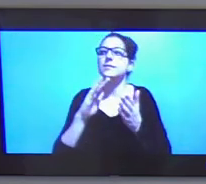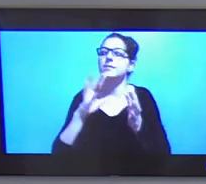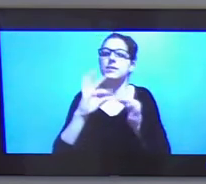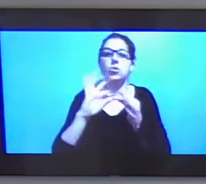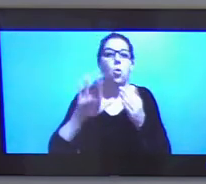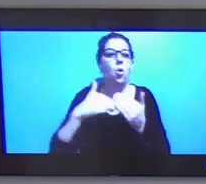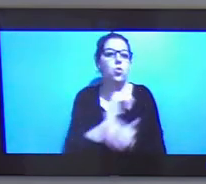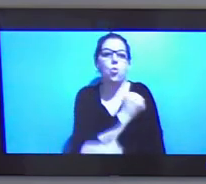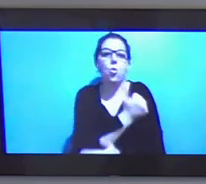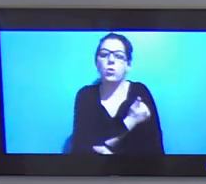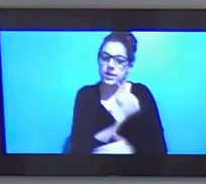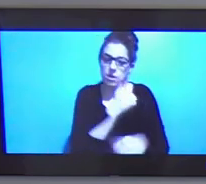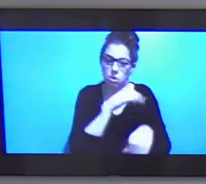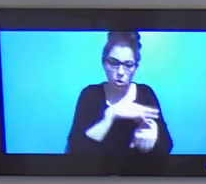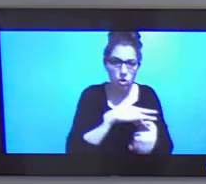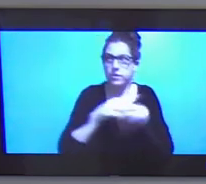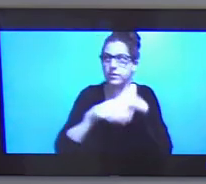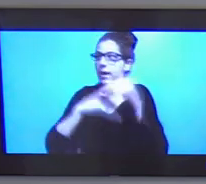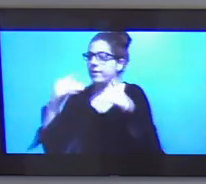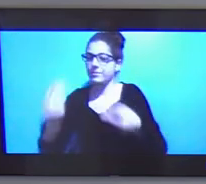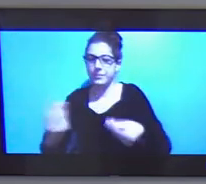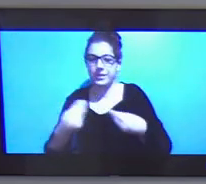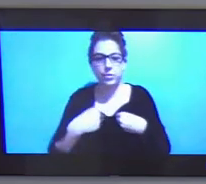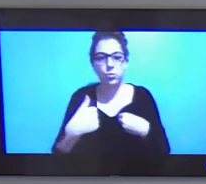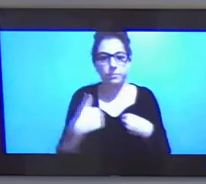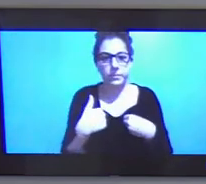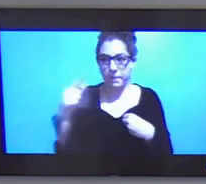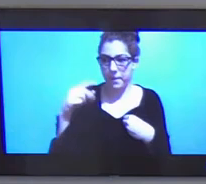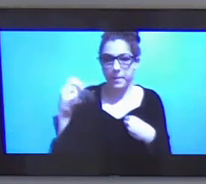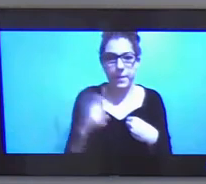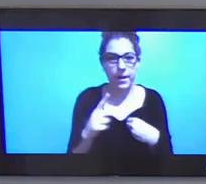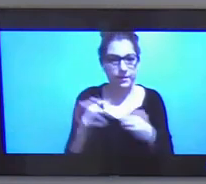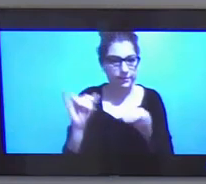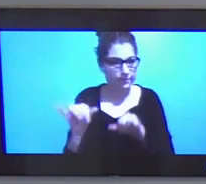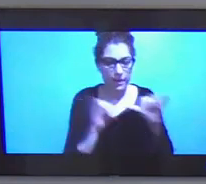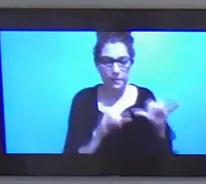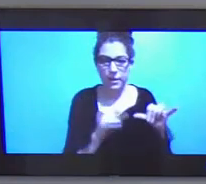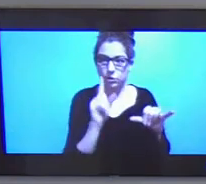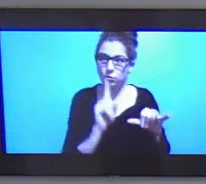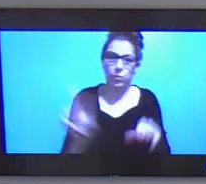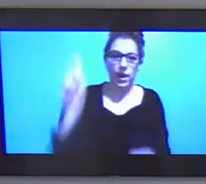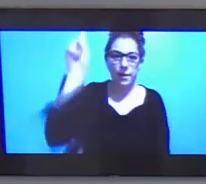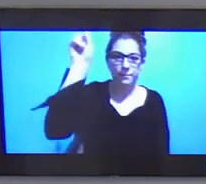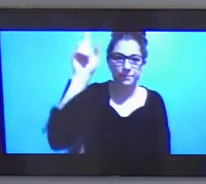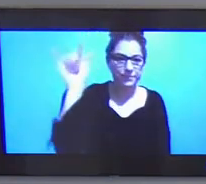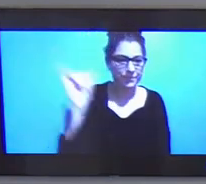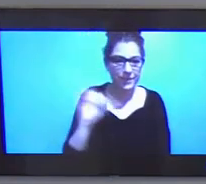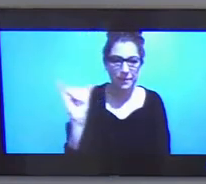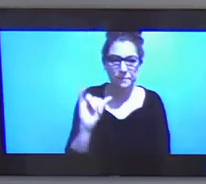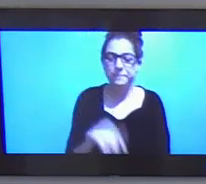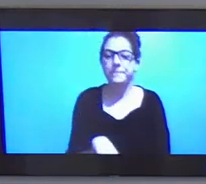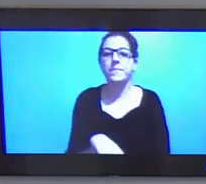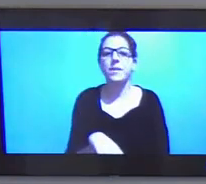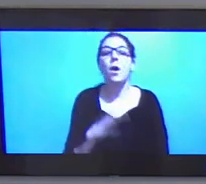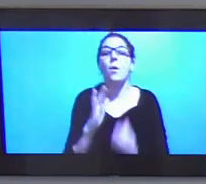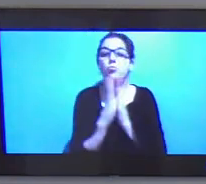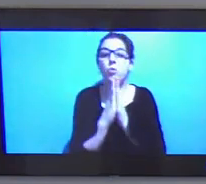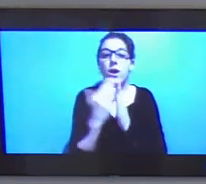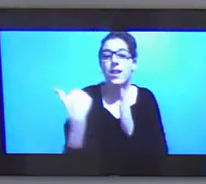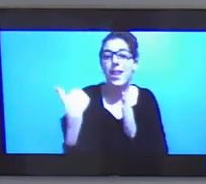given to me, and I'm coming back the same way I just went up." In